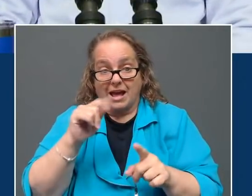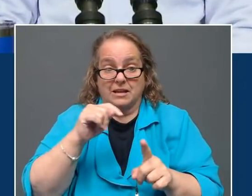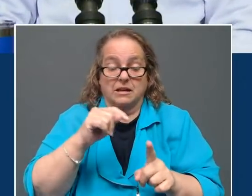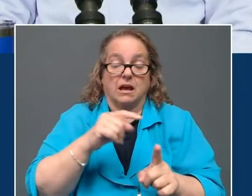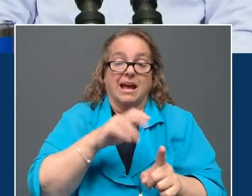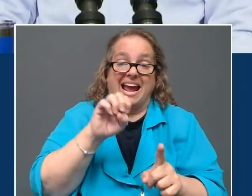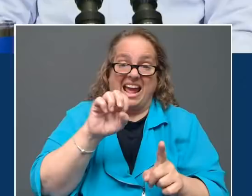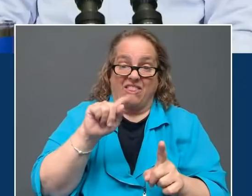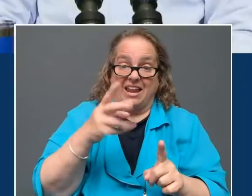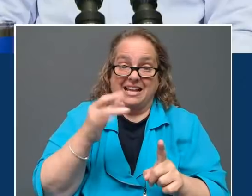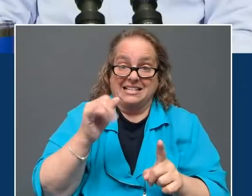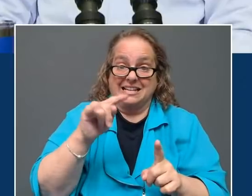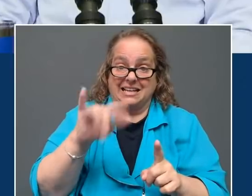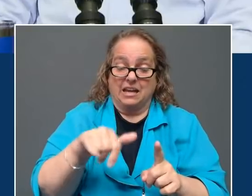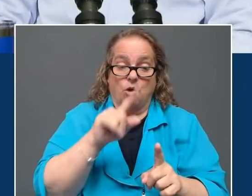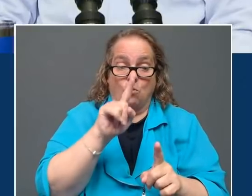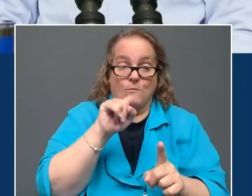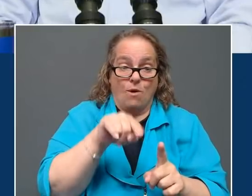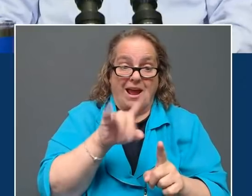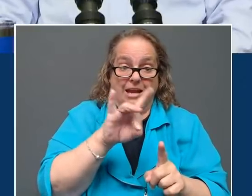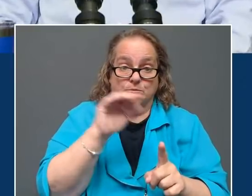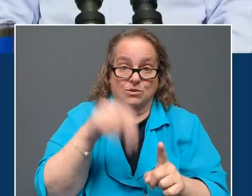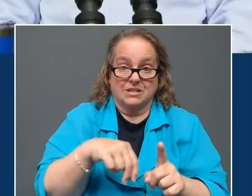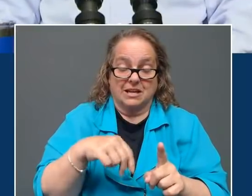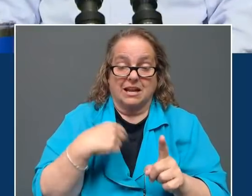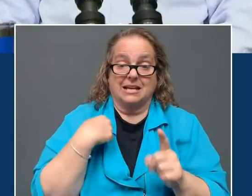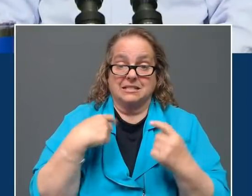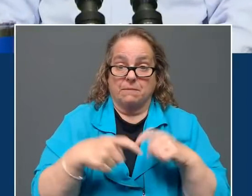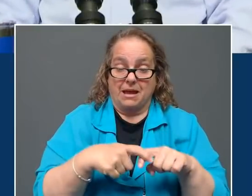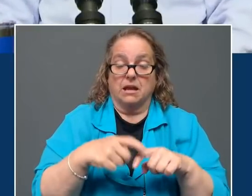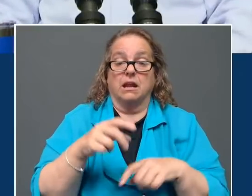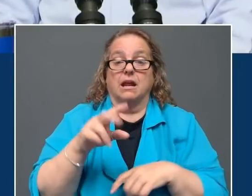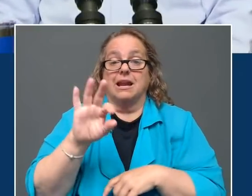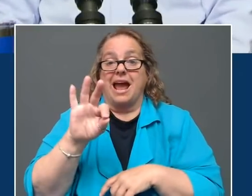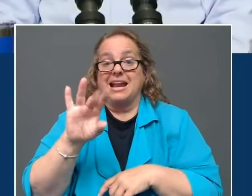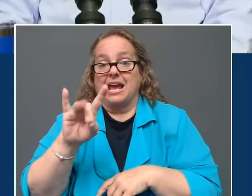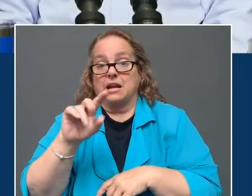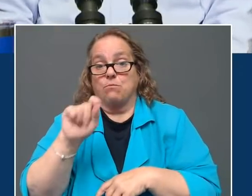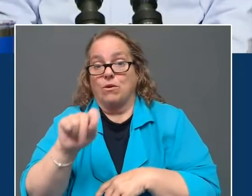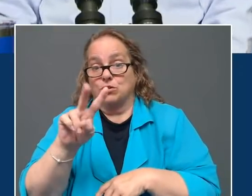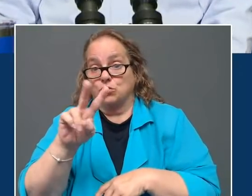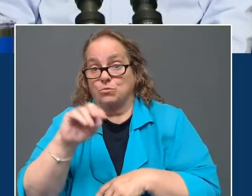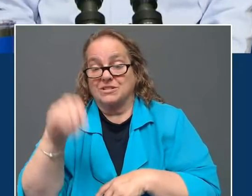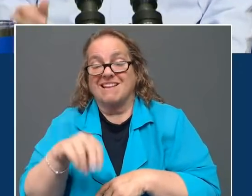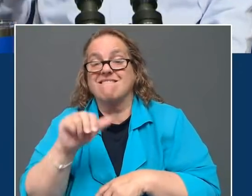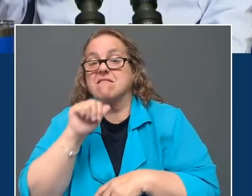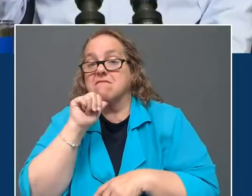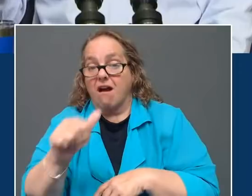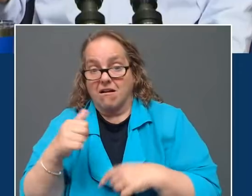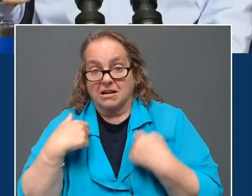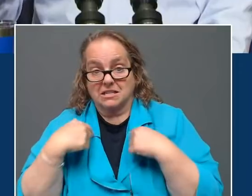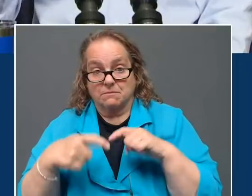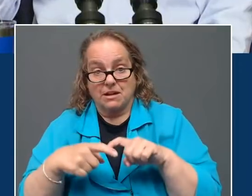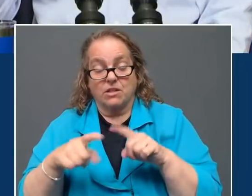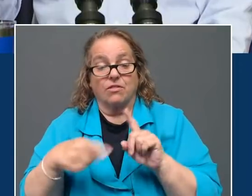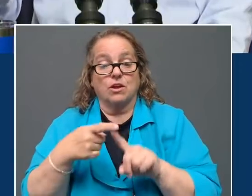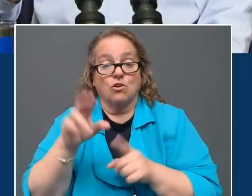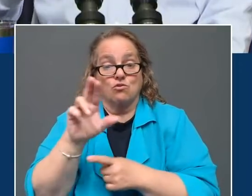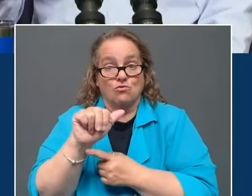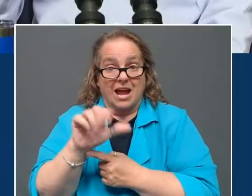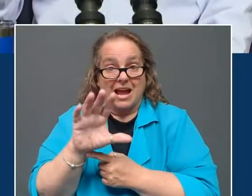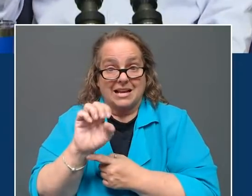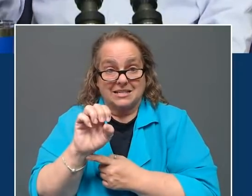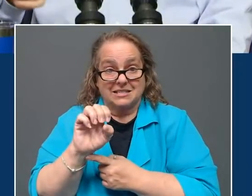1.8% Hispanic, 98.2% non-Hispanic. And then finally, as we look at race, continuing